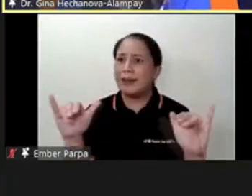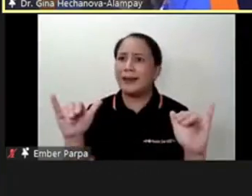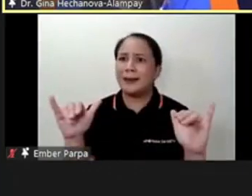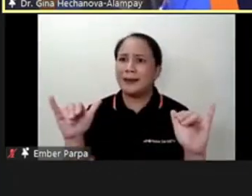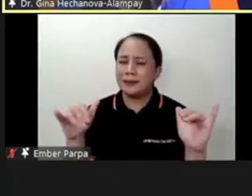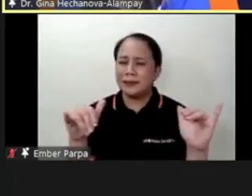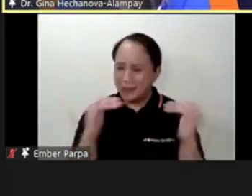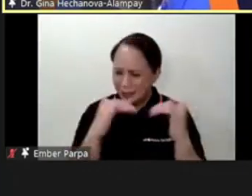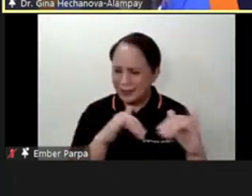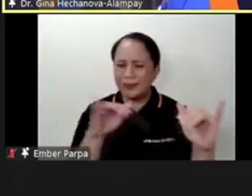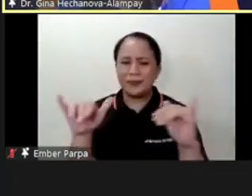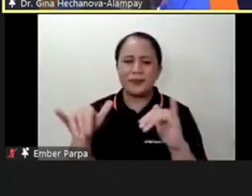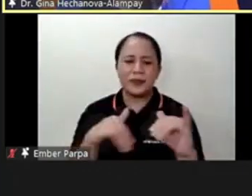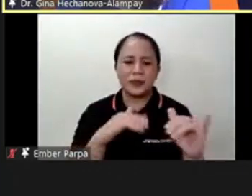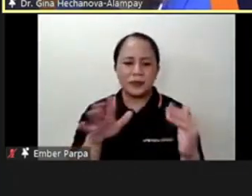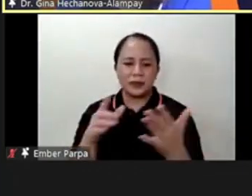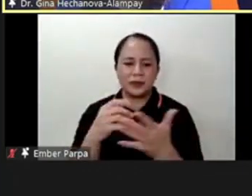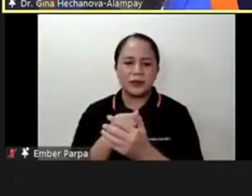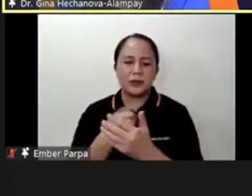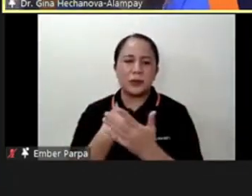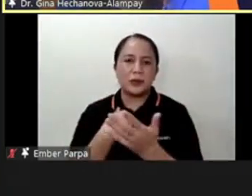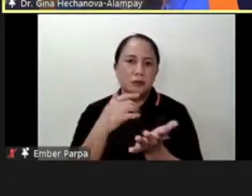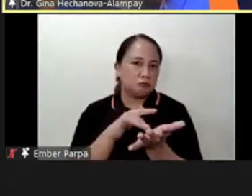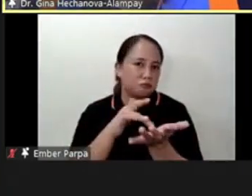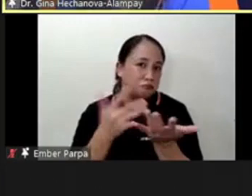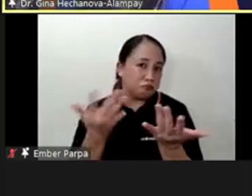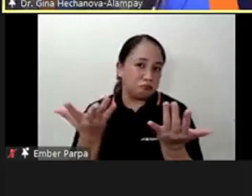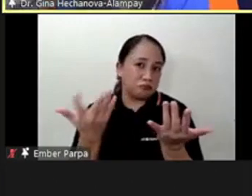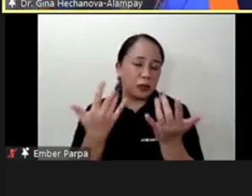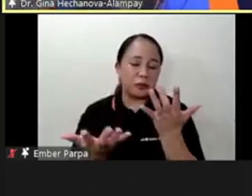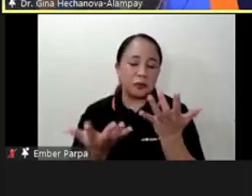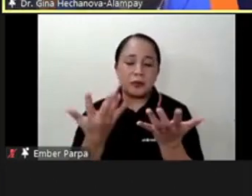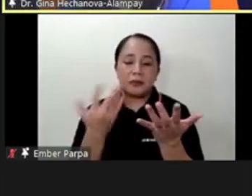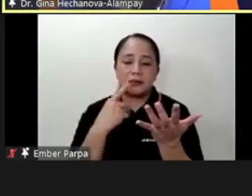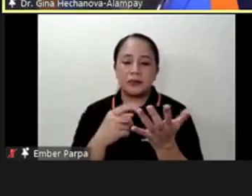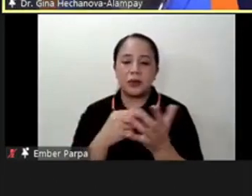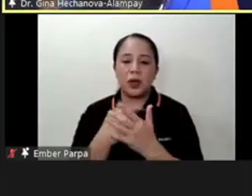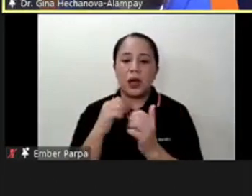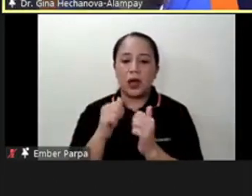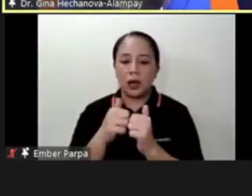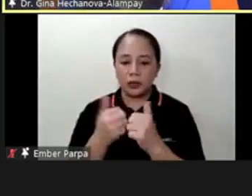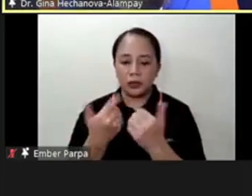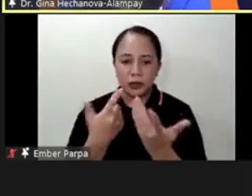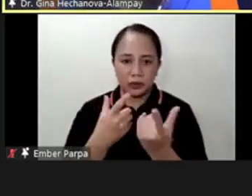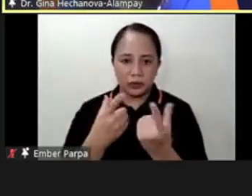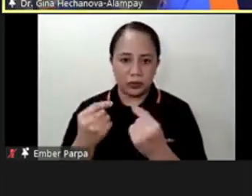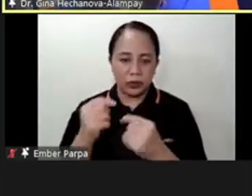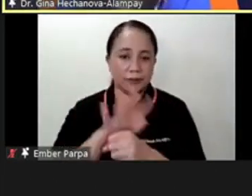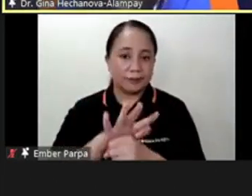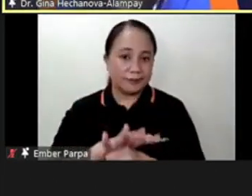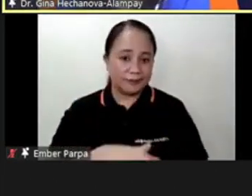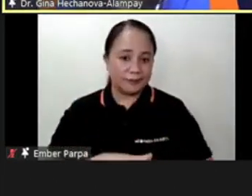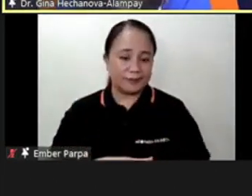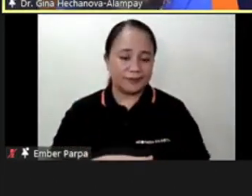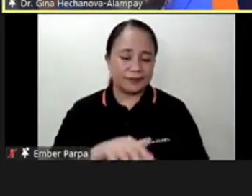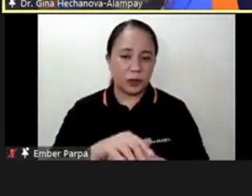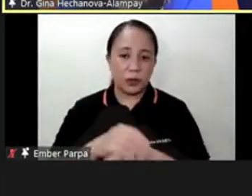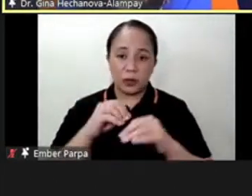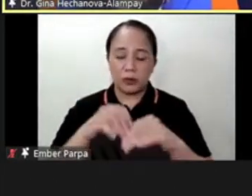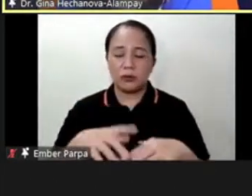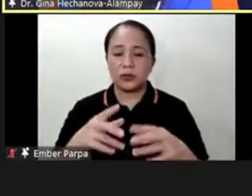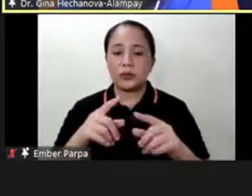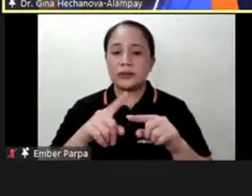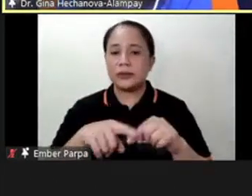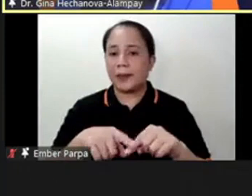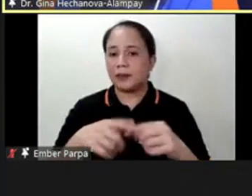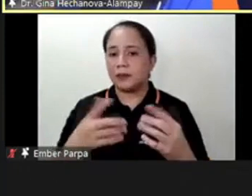anyway. So let's make the most out of it. So it really is how we view a stressor is really dependent